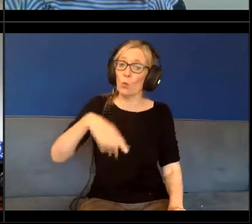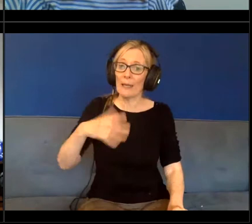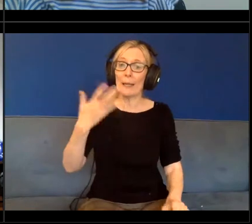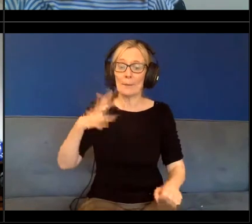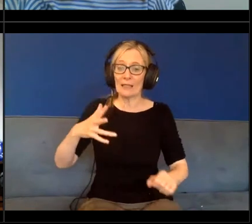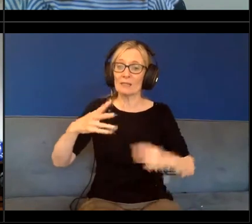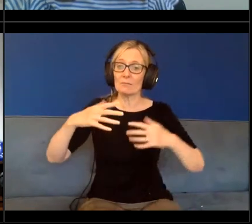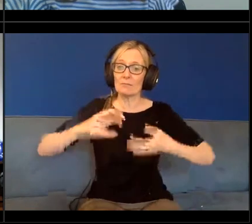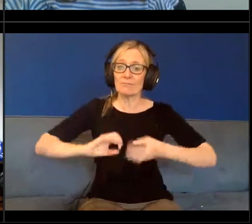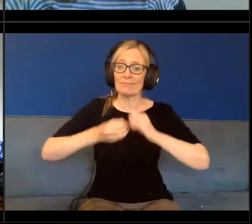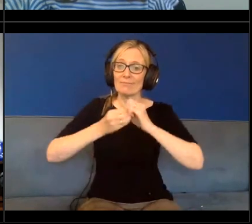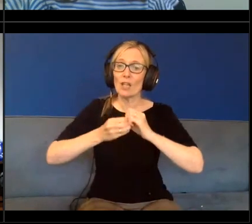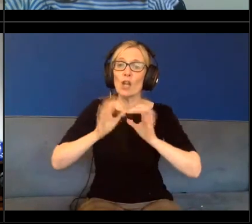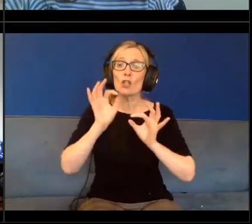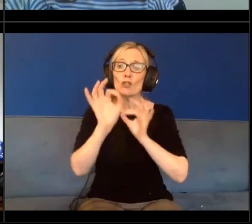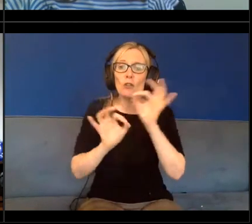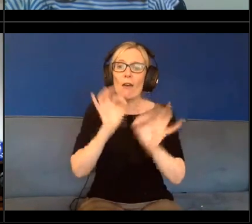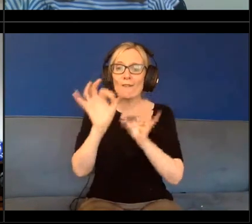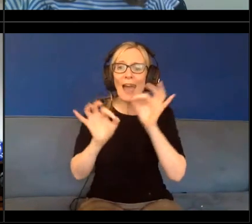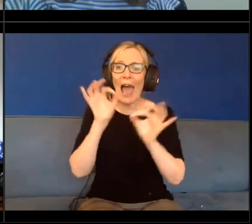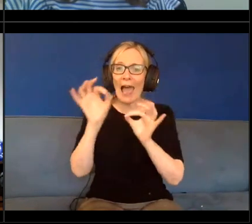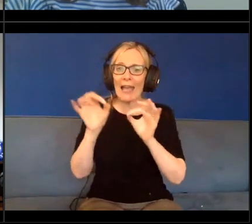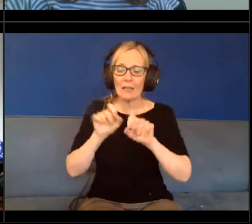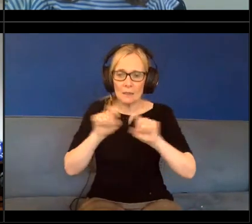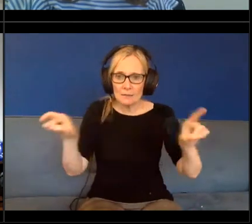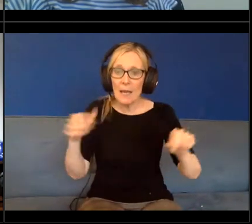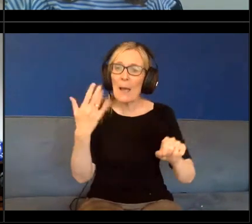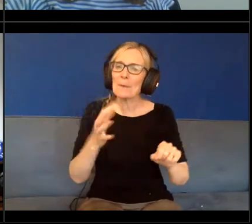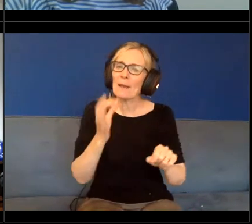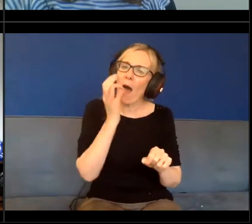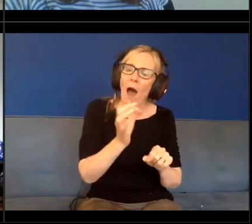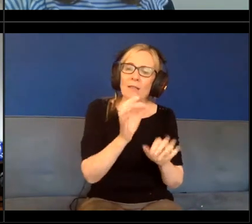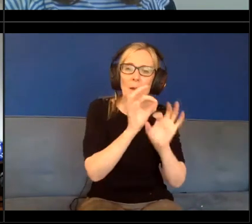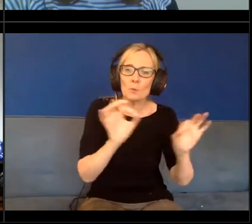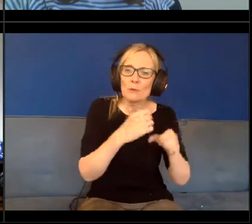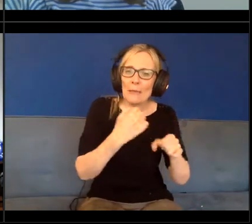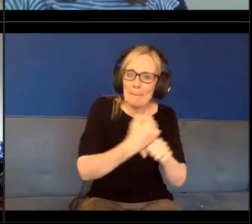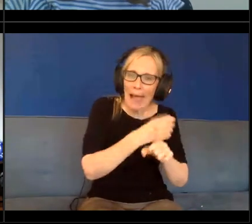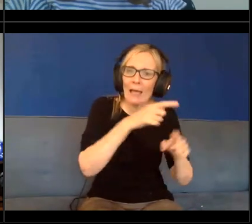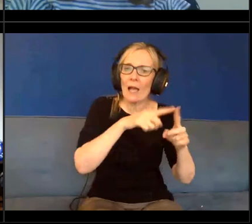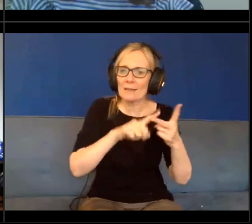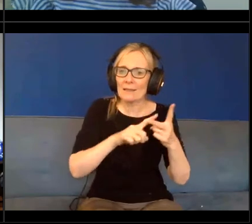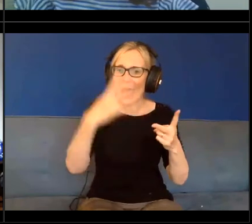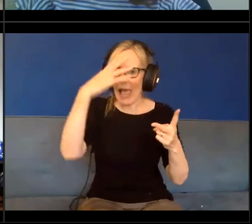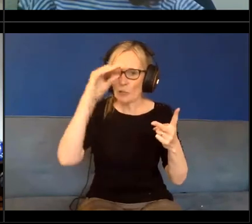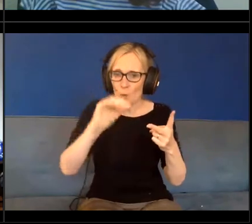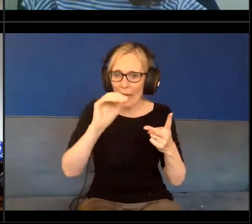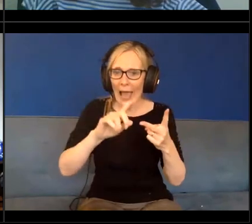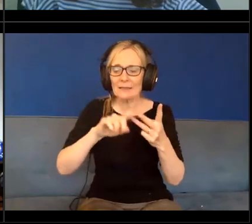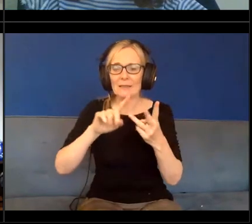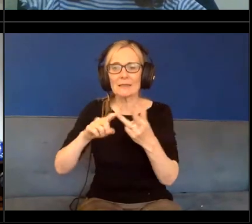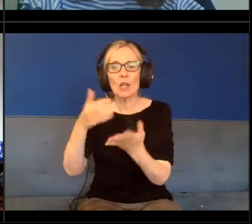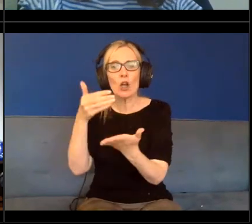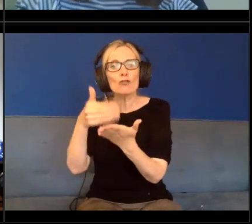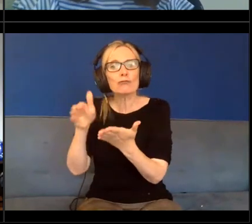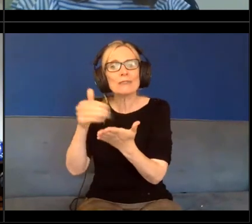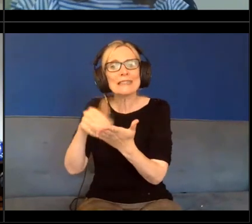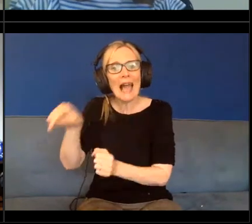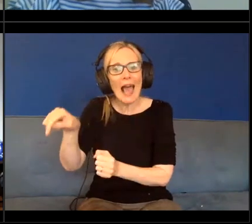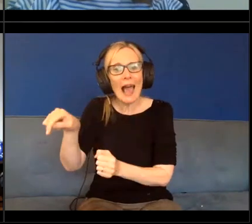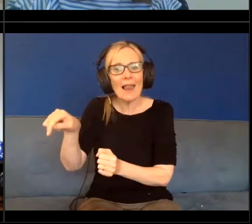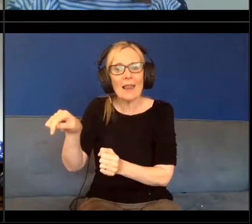survey to find out, we asked music makers, educators and retailers to find out